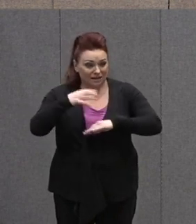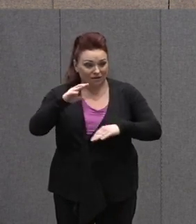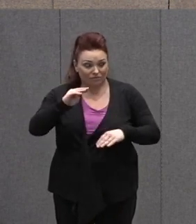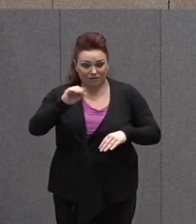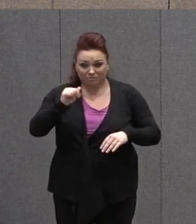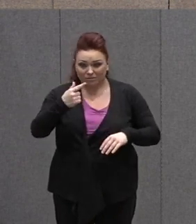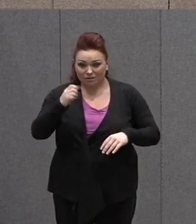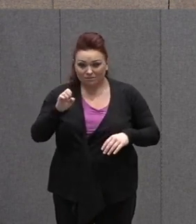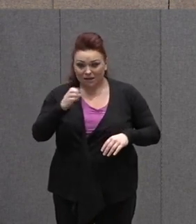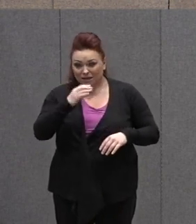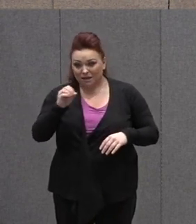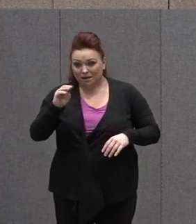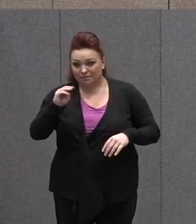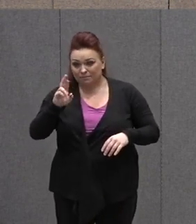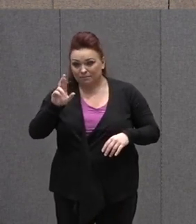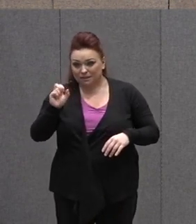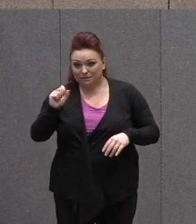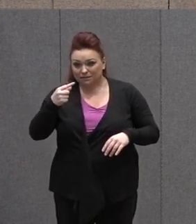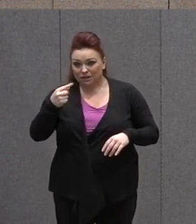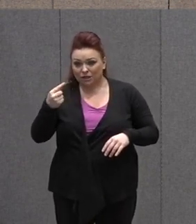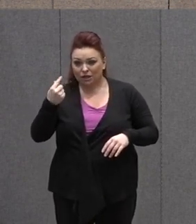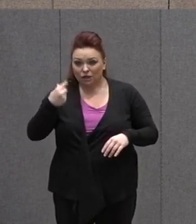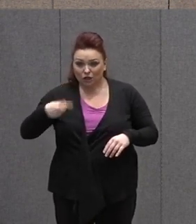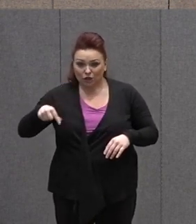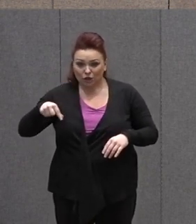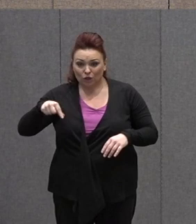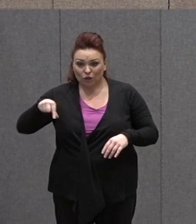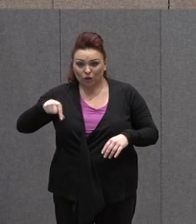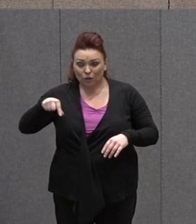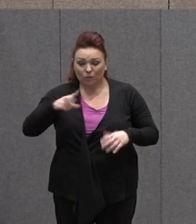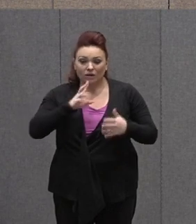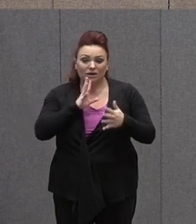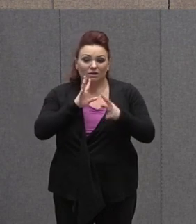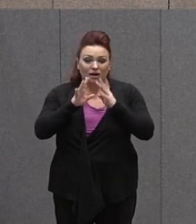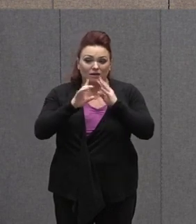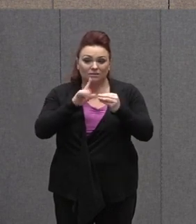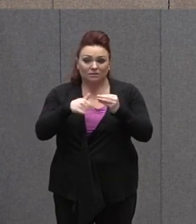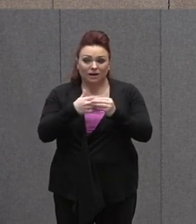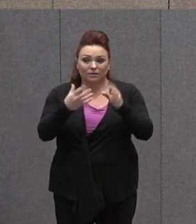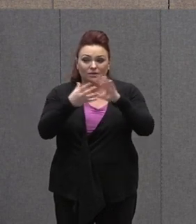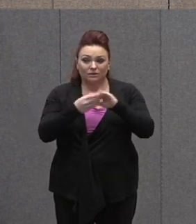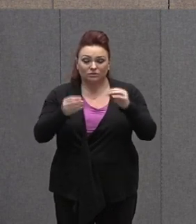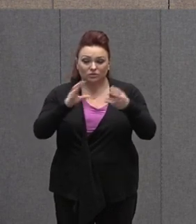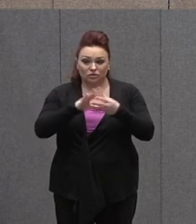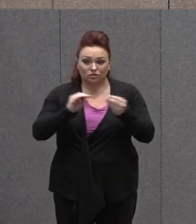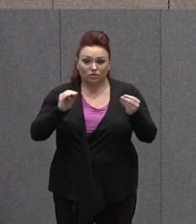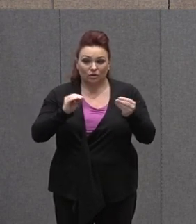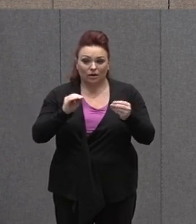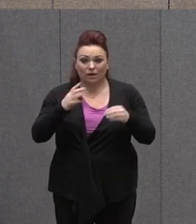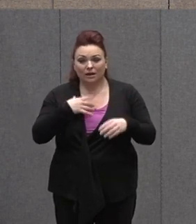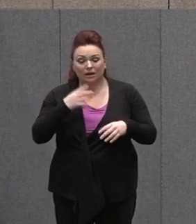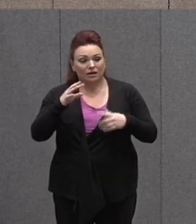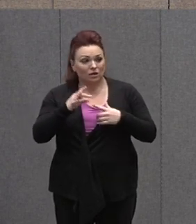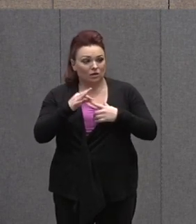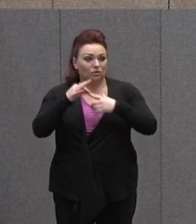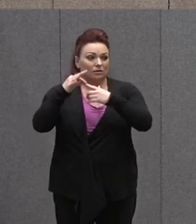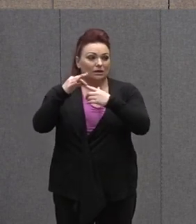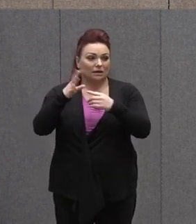Miss Q talked about the story Red. They talked about what it meant to be unique and to be